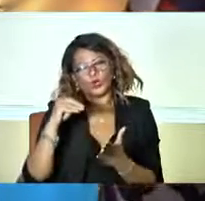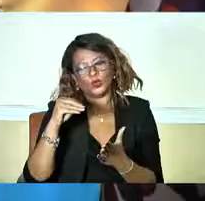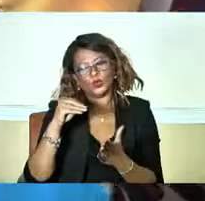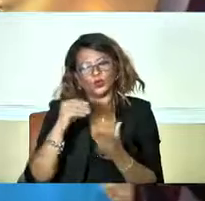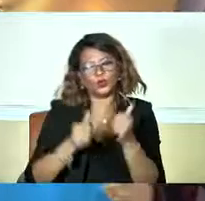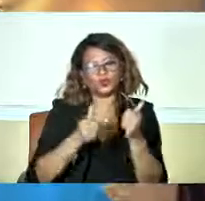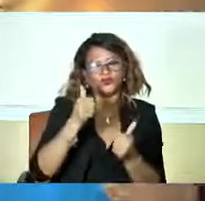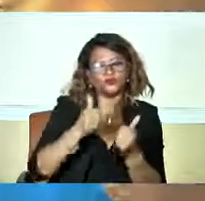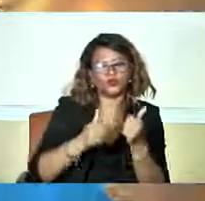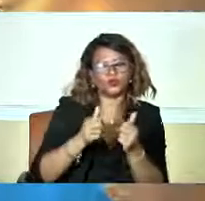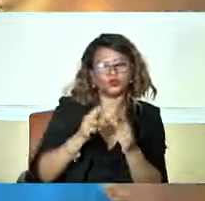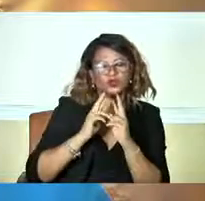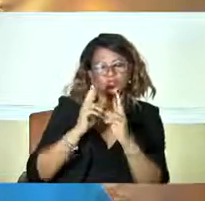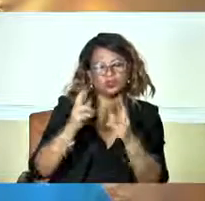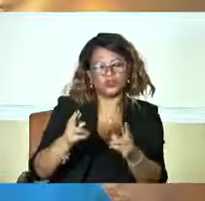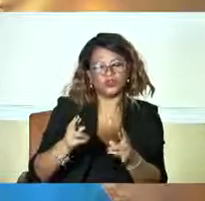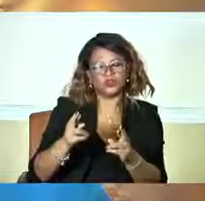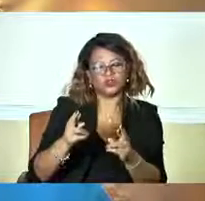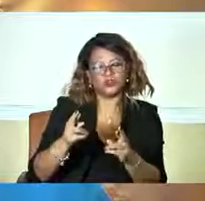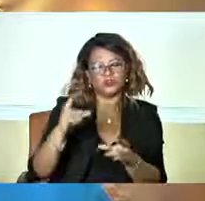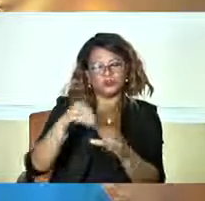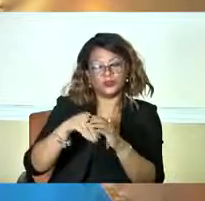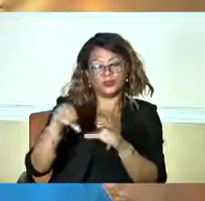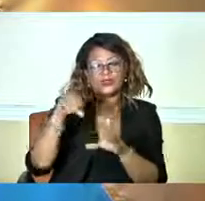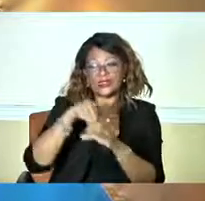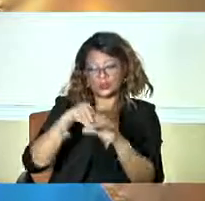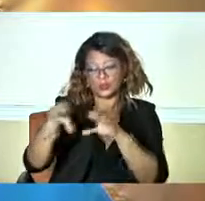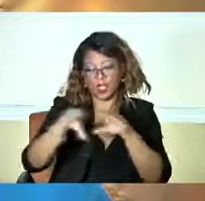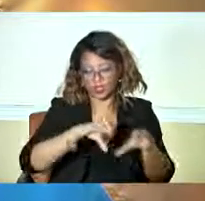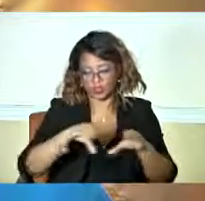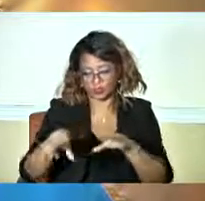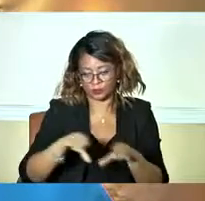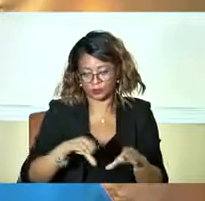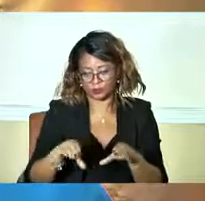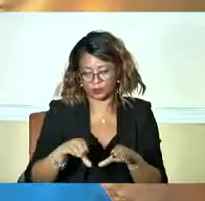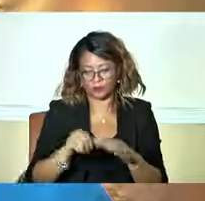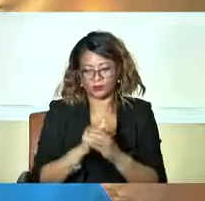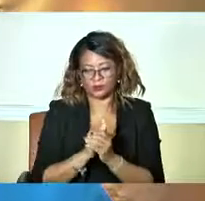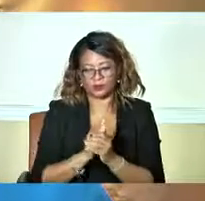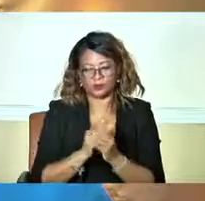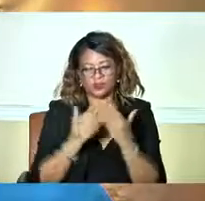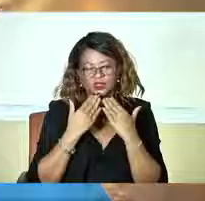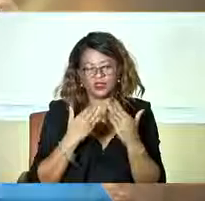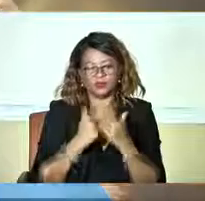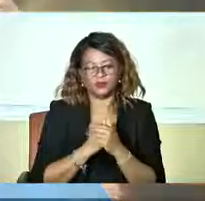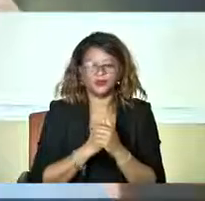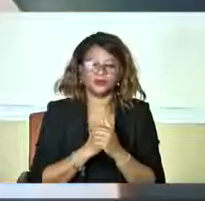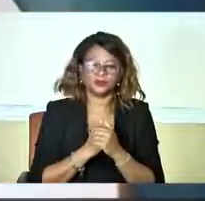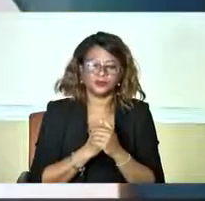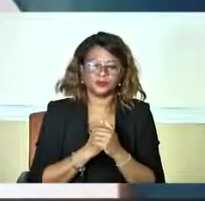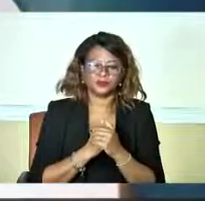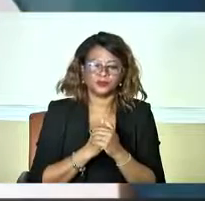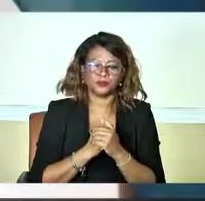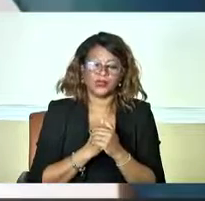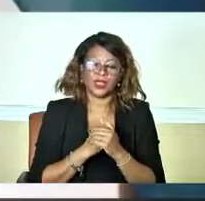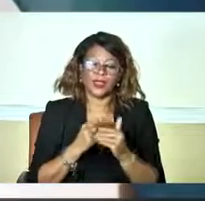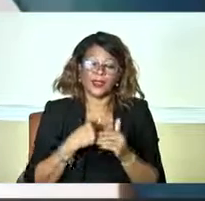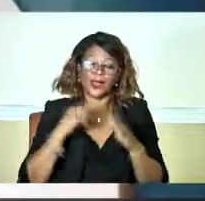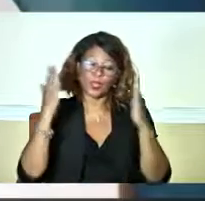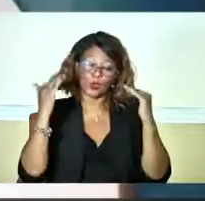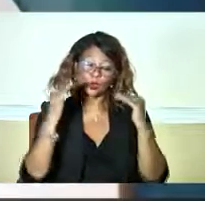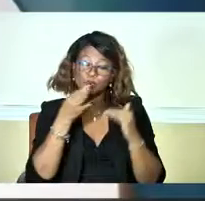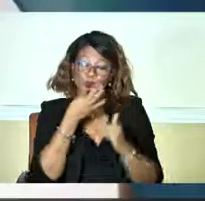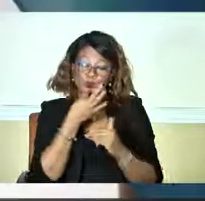of those recommendations will be put into action? Thank you very much, Christina. I hope very